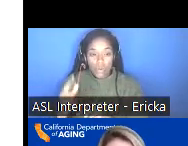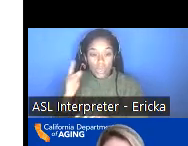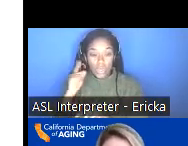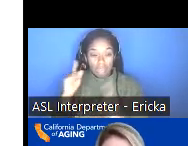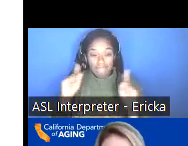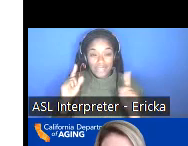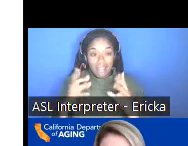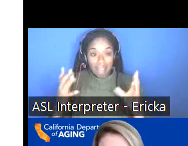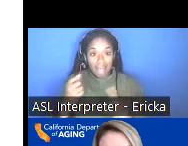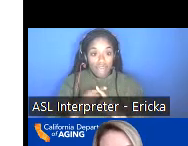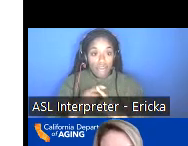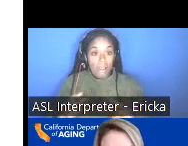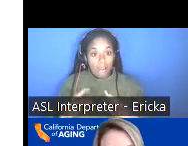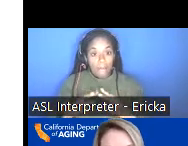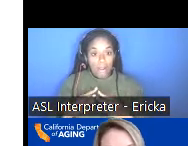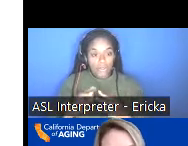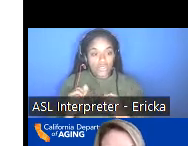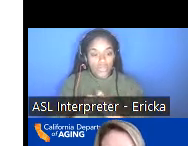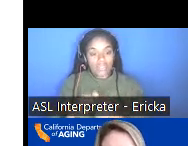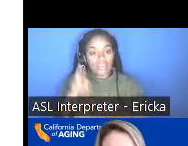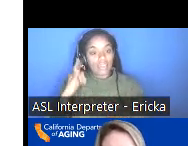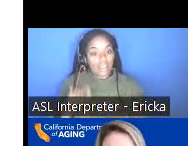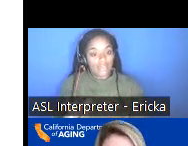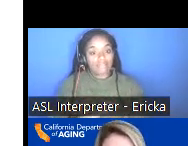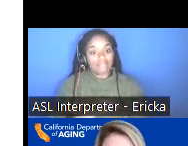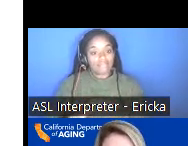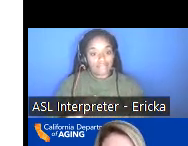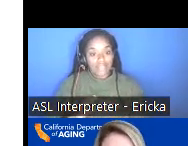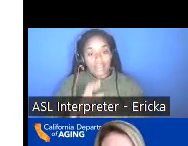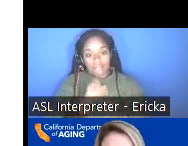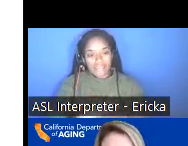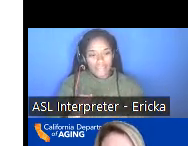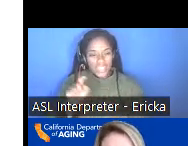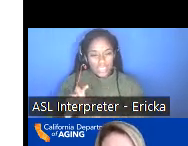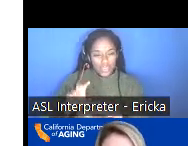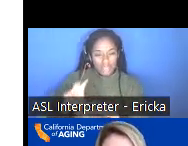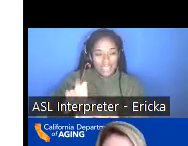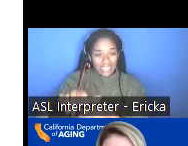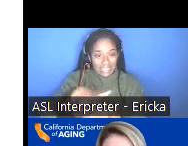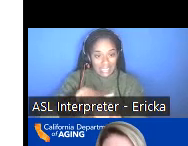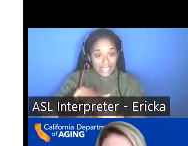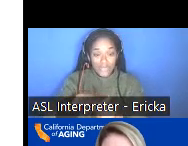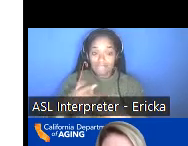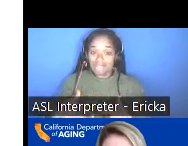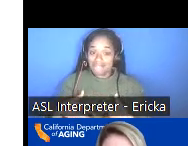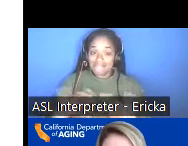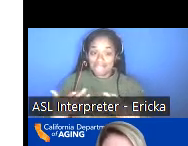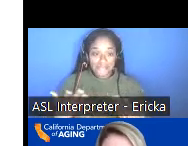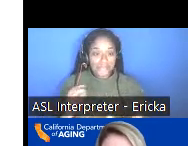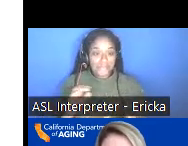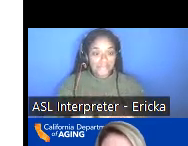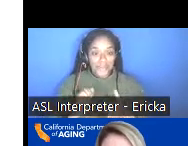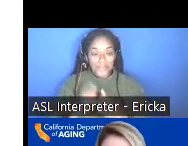our partners at the California Commission on Aging, for the need to invest in this area. We're thrilled to be partnering with the Mental